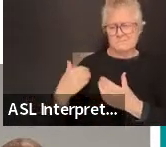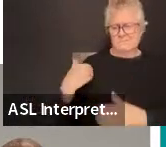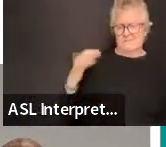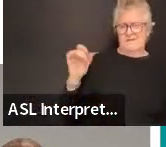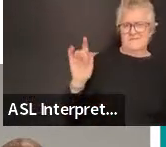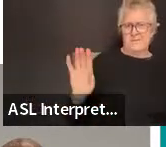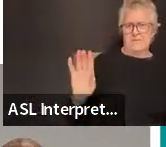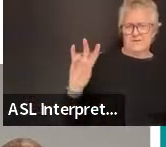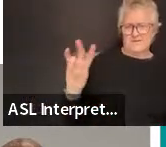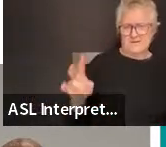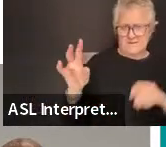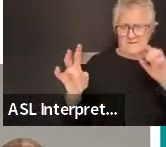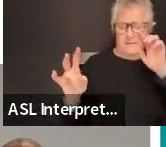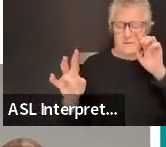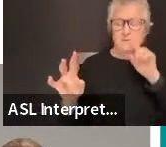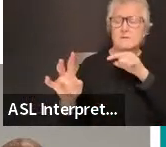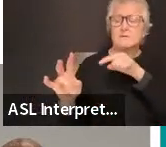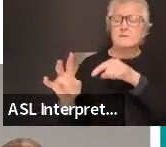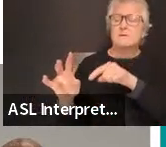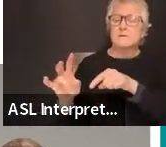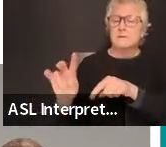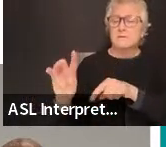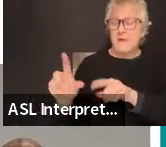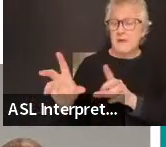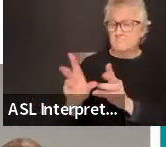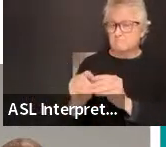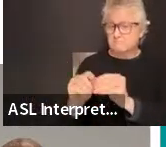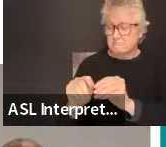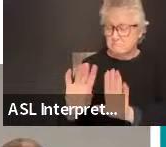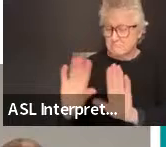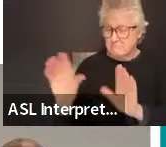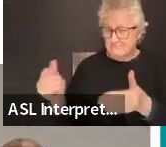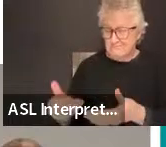It focused on strategies for equitable community engagement.